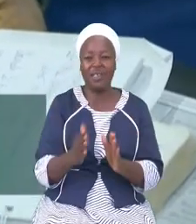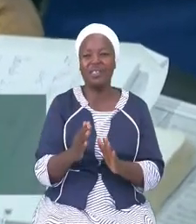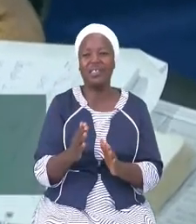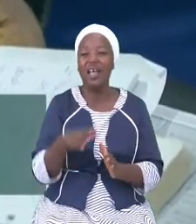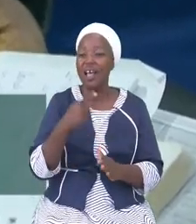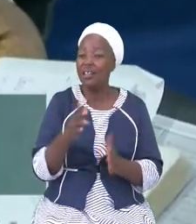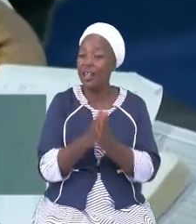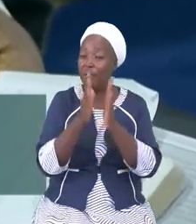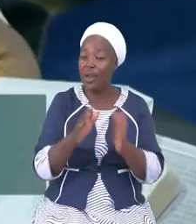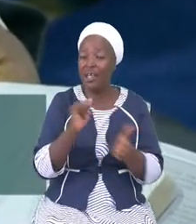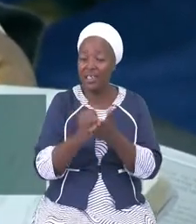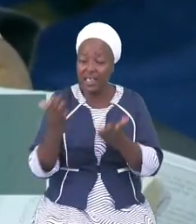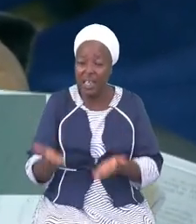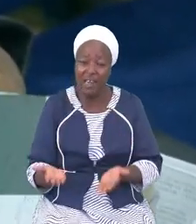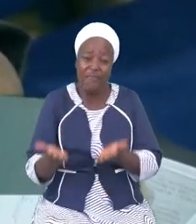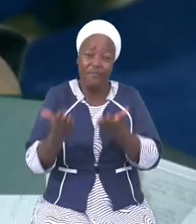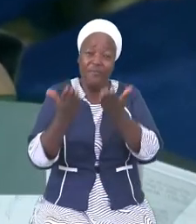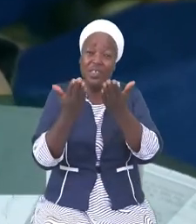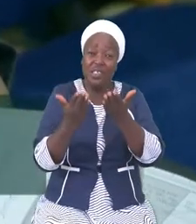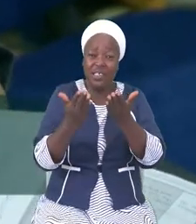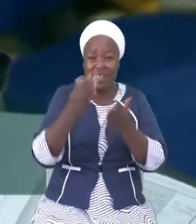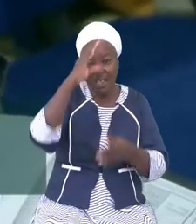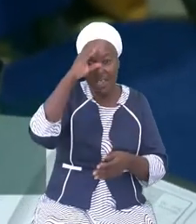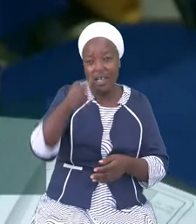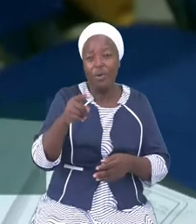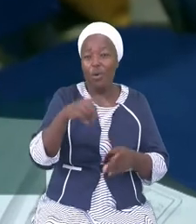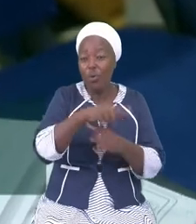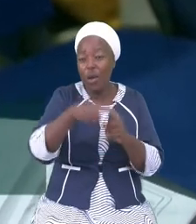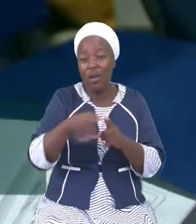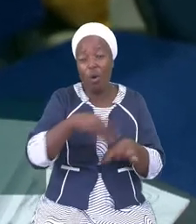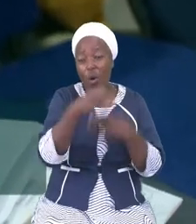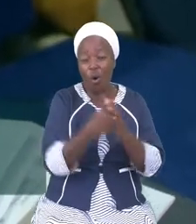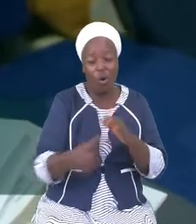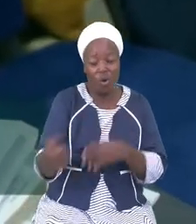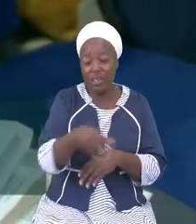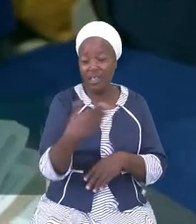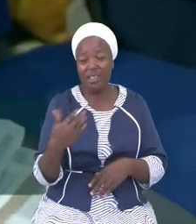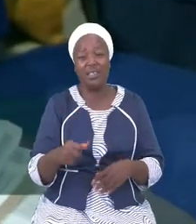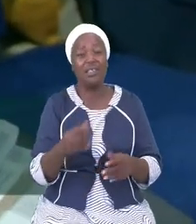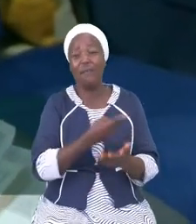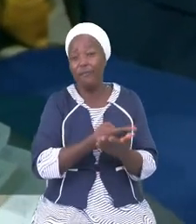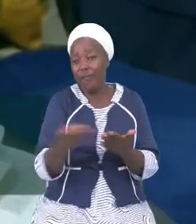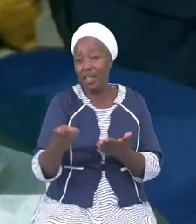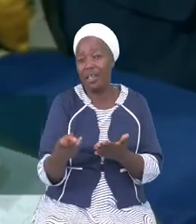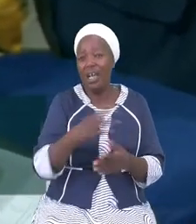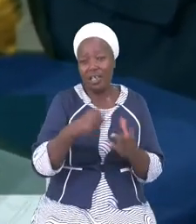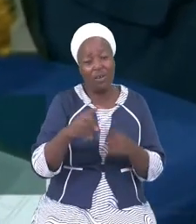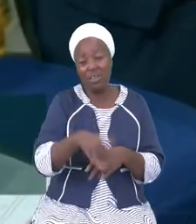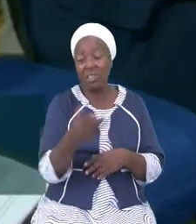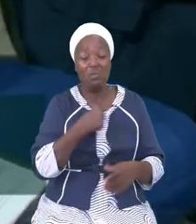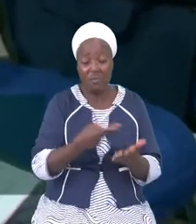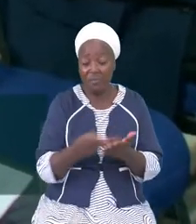that elevated him. When other things fail, and other things are going to fail, there are times